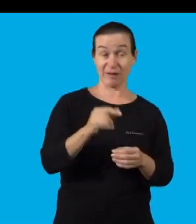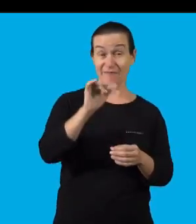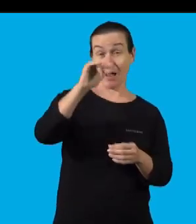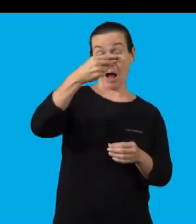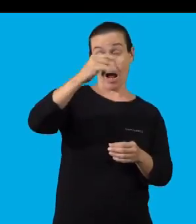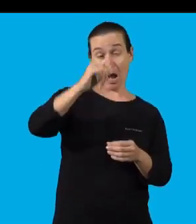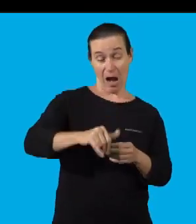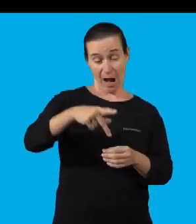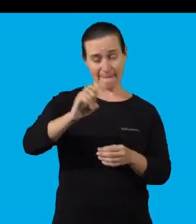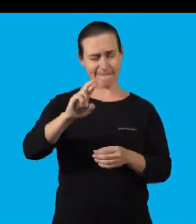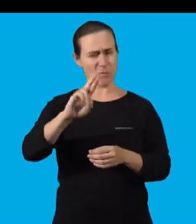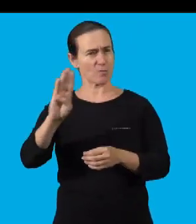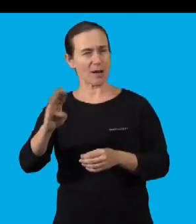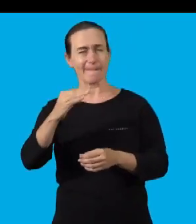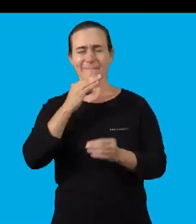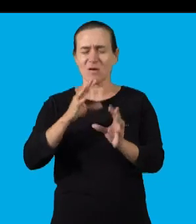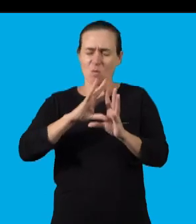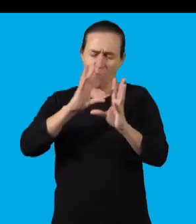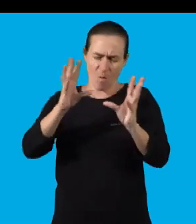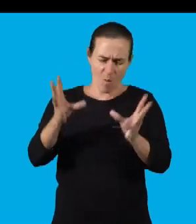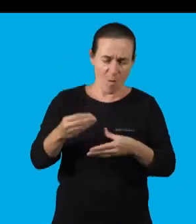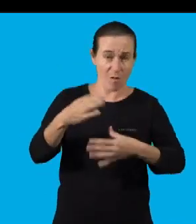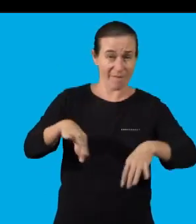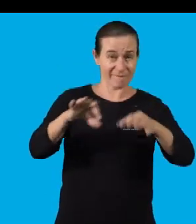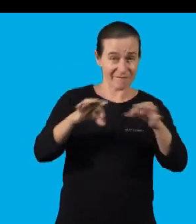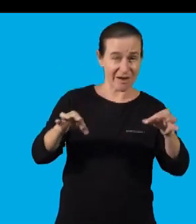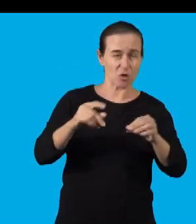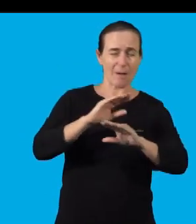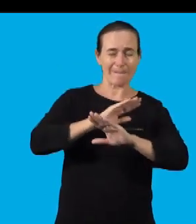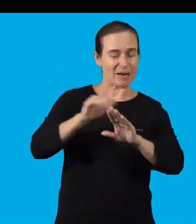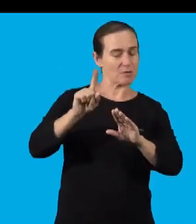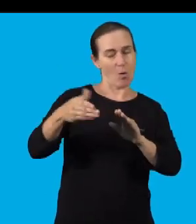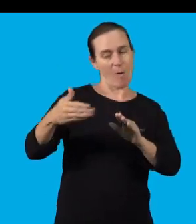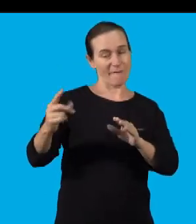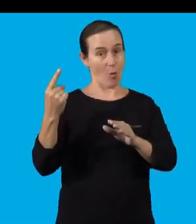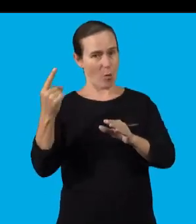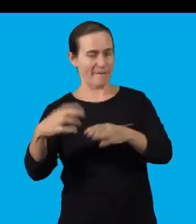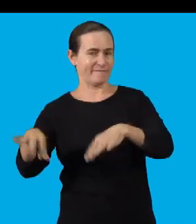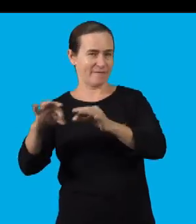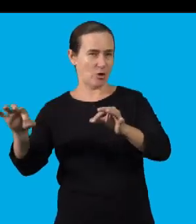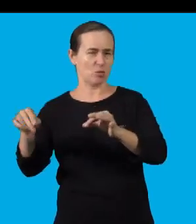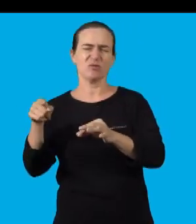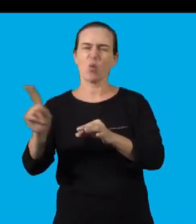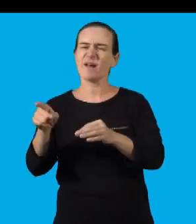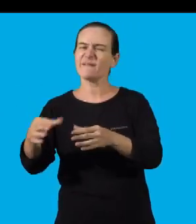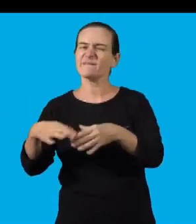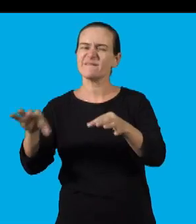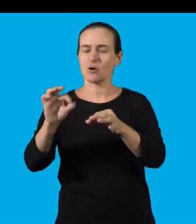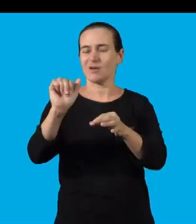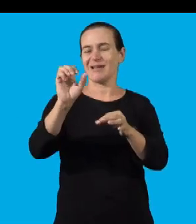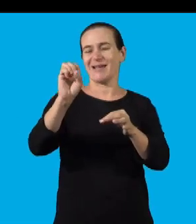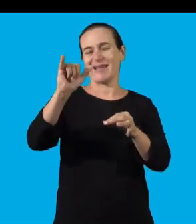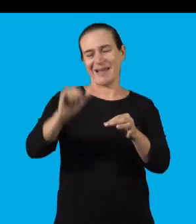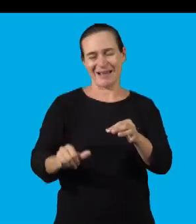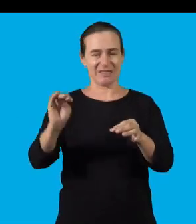when it comes to hyperbola, the y values are all the values that exist except for one value only, and that would